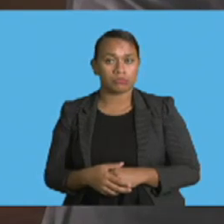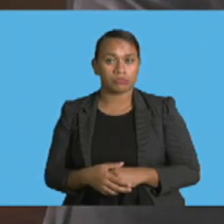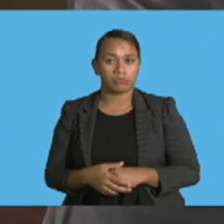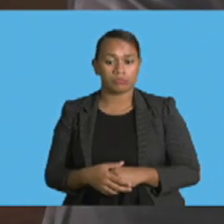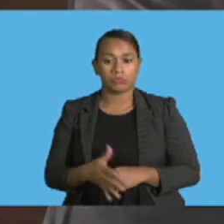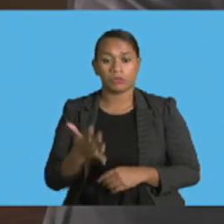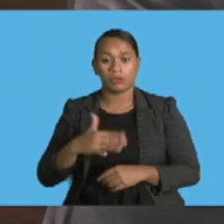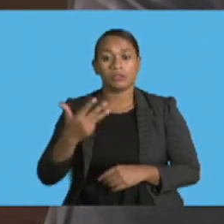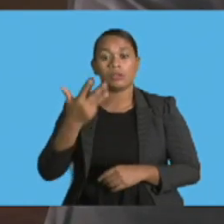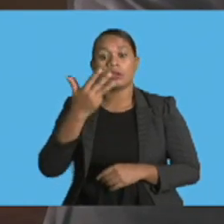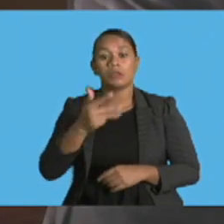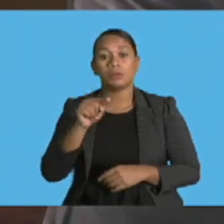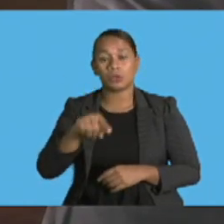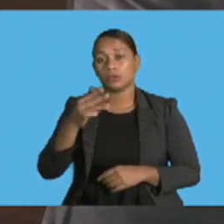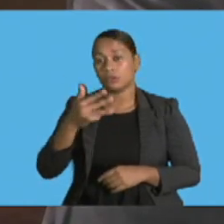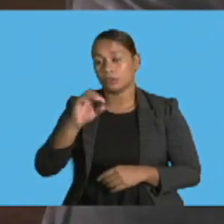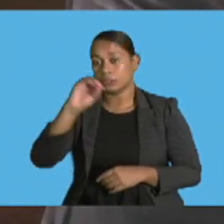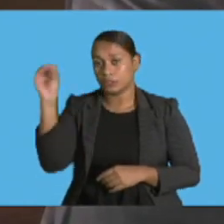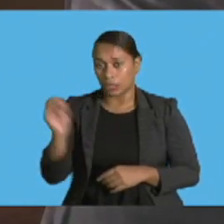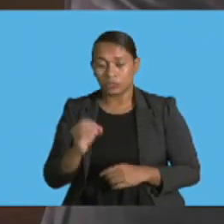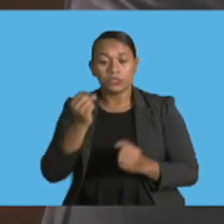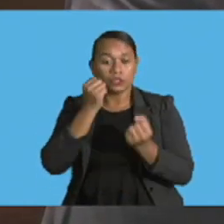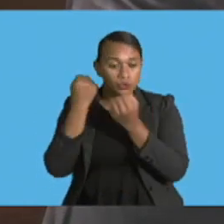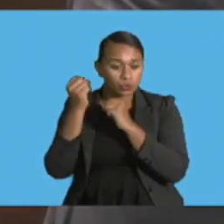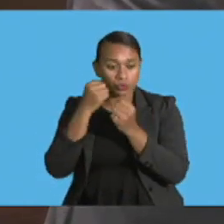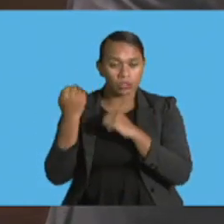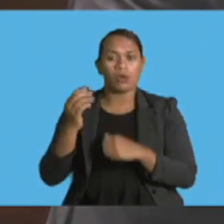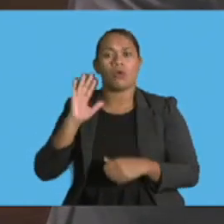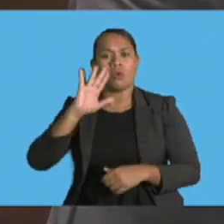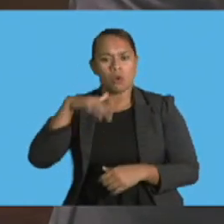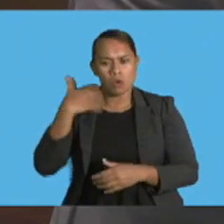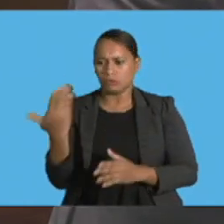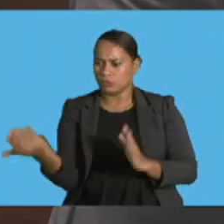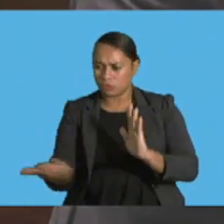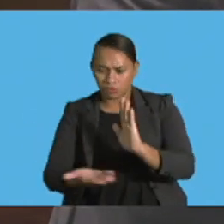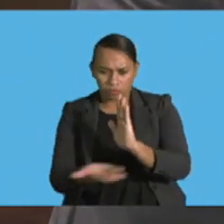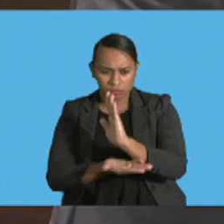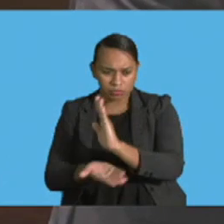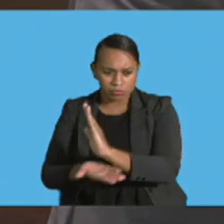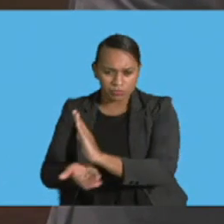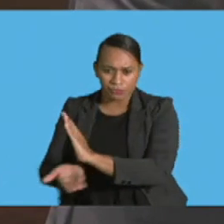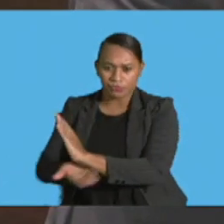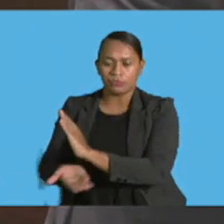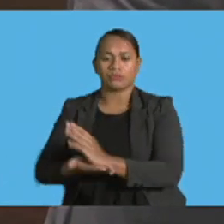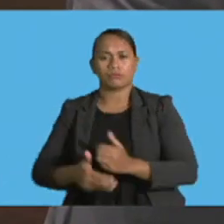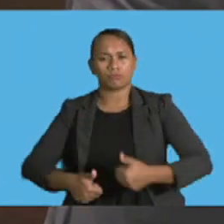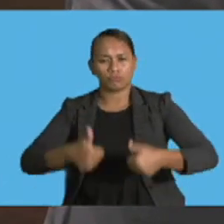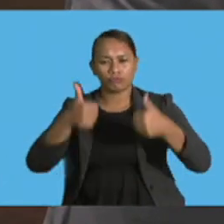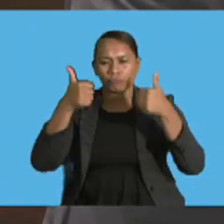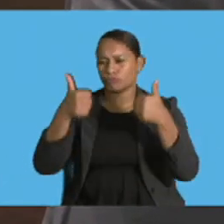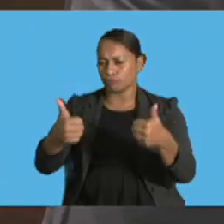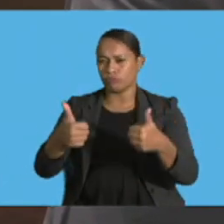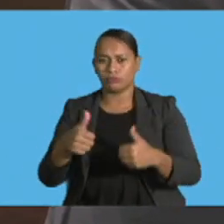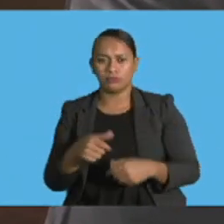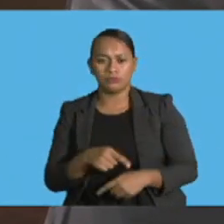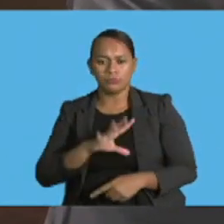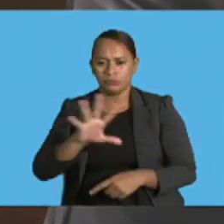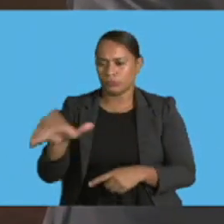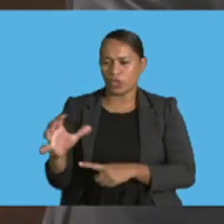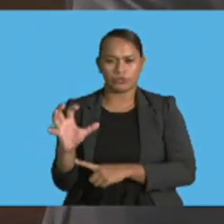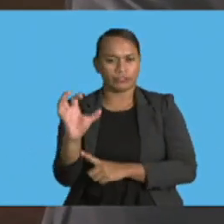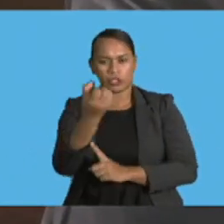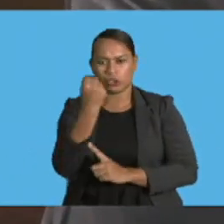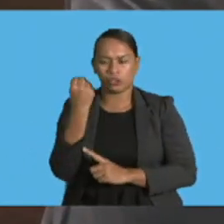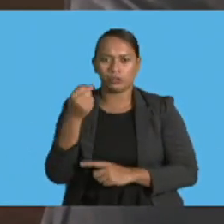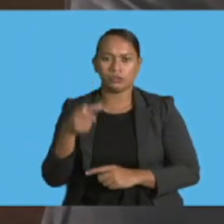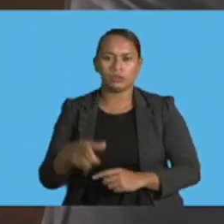98.5% of sugarcane in Fiji is harvested. This is already a great accomplishment. The tiny